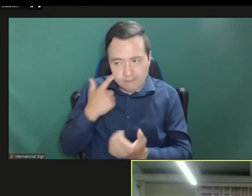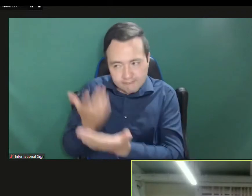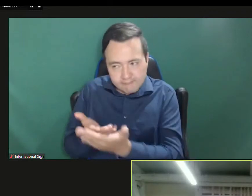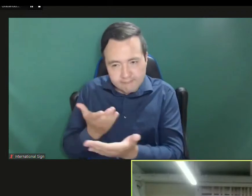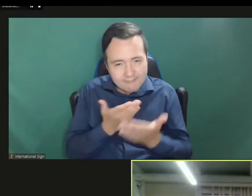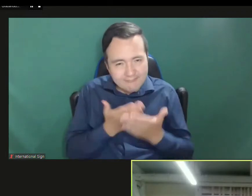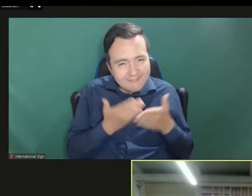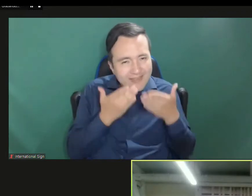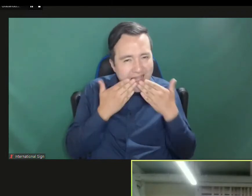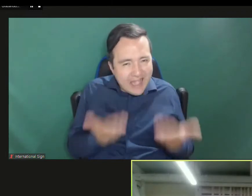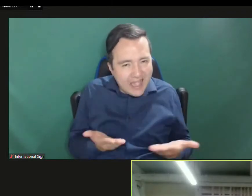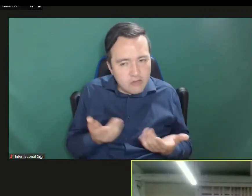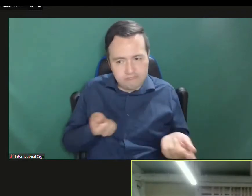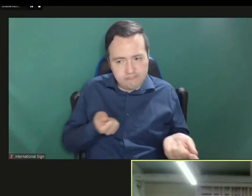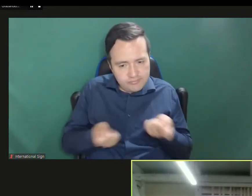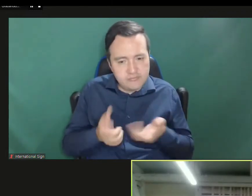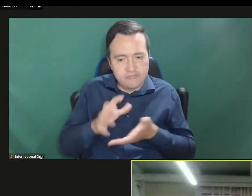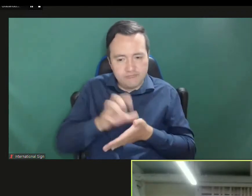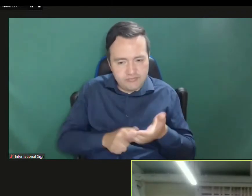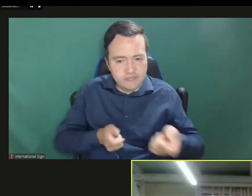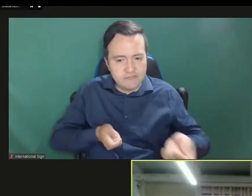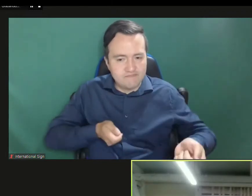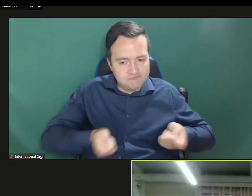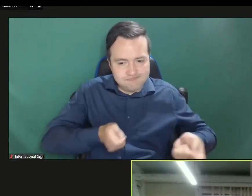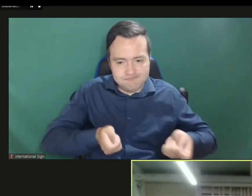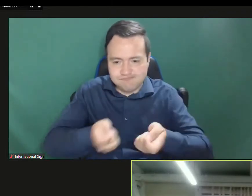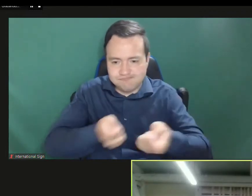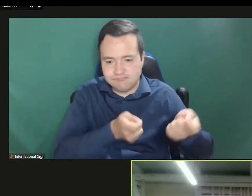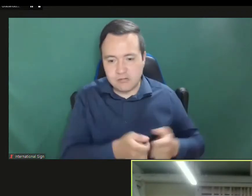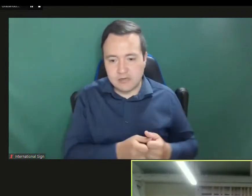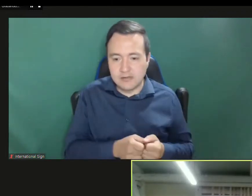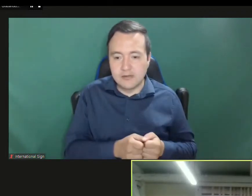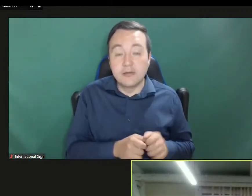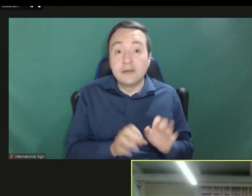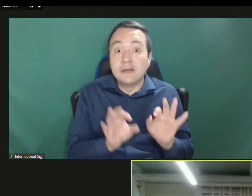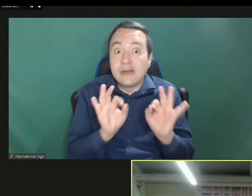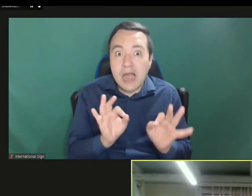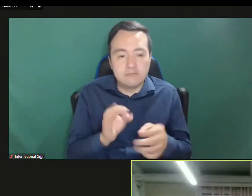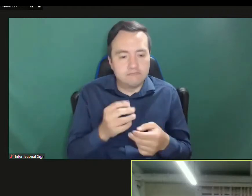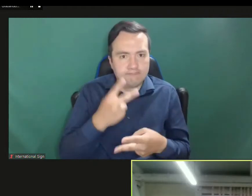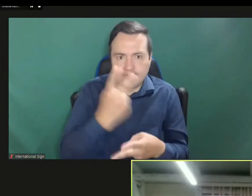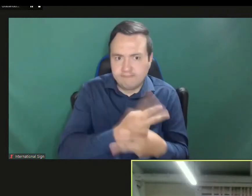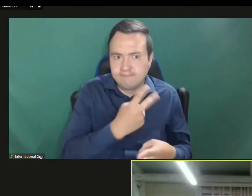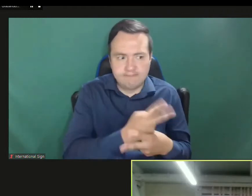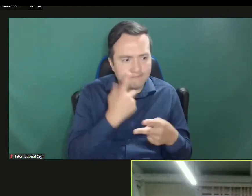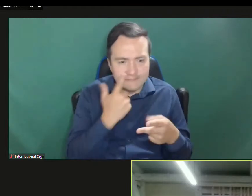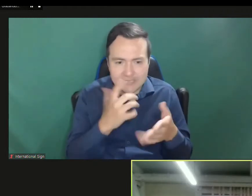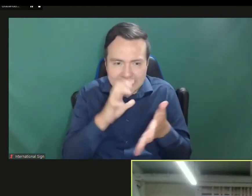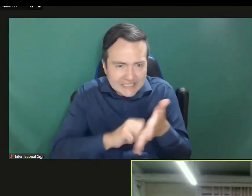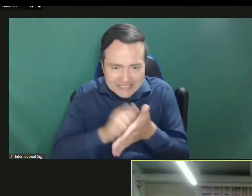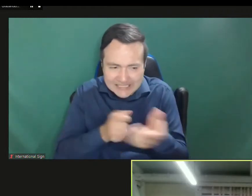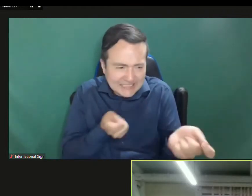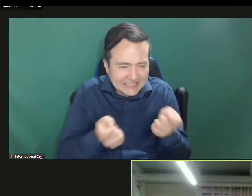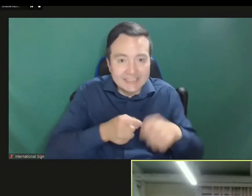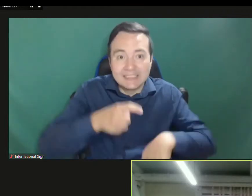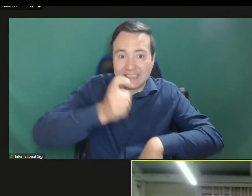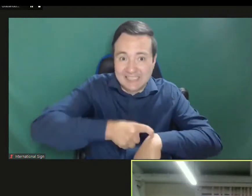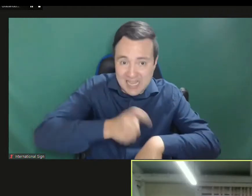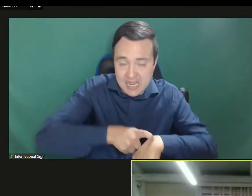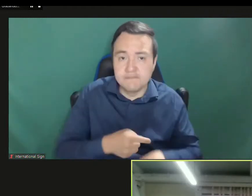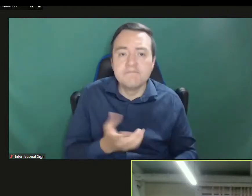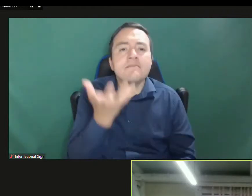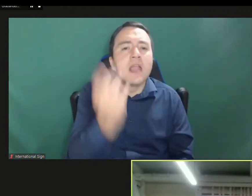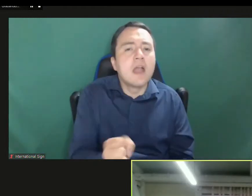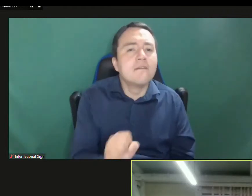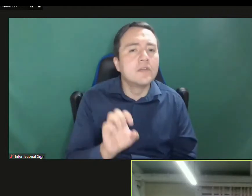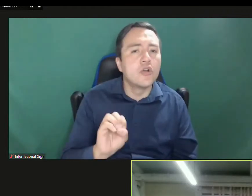time. With support of the PAHO, already developed posters and folders on NCDs, the main risk